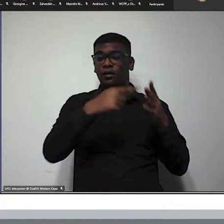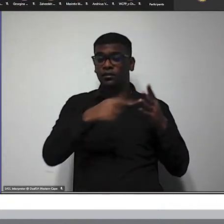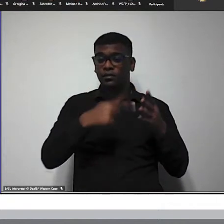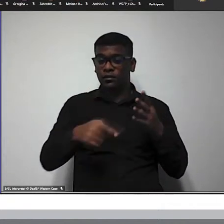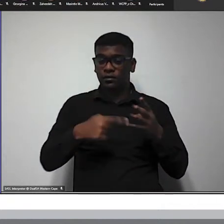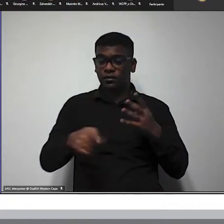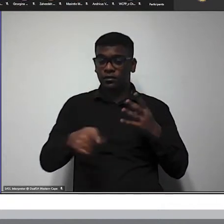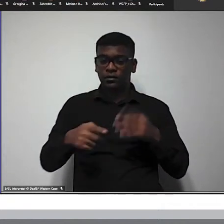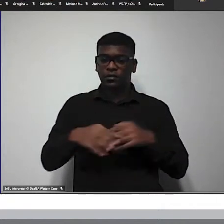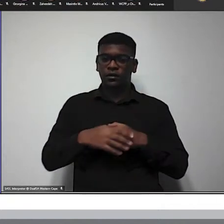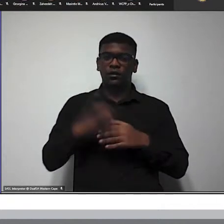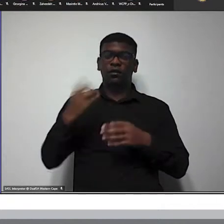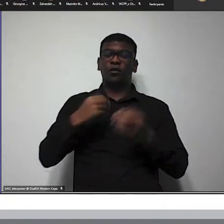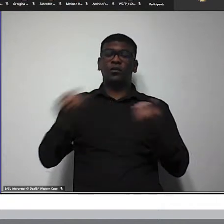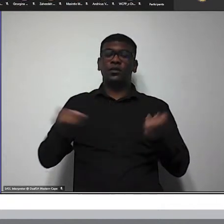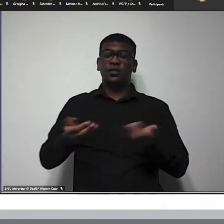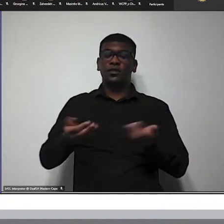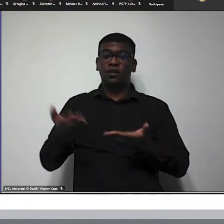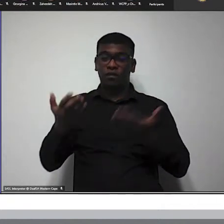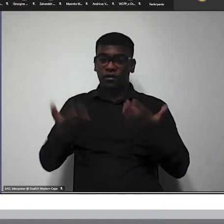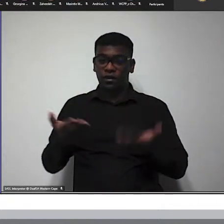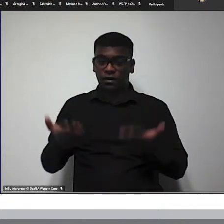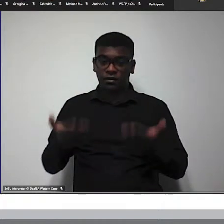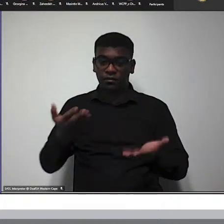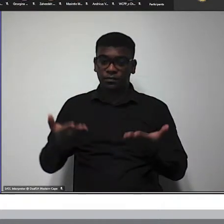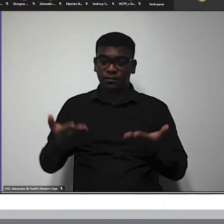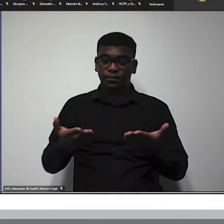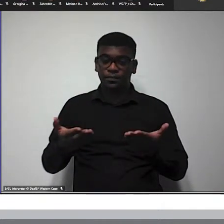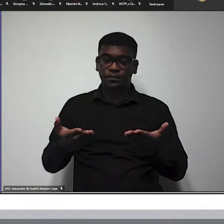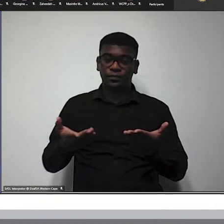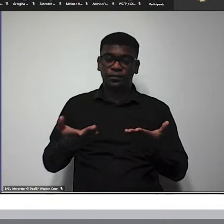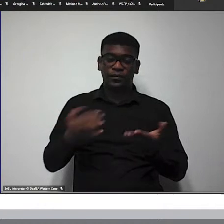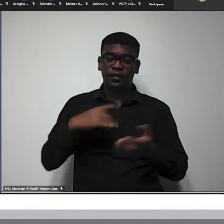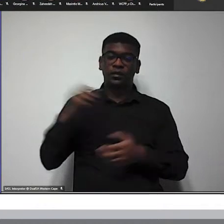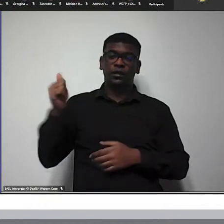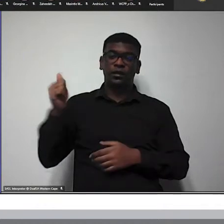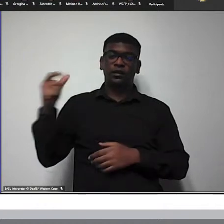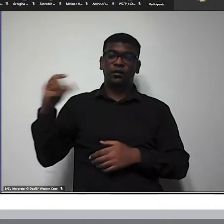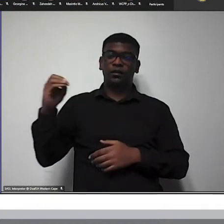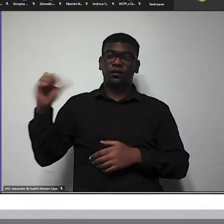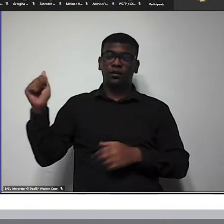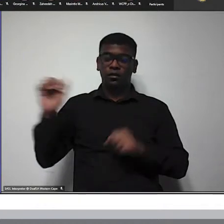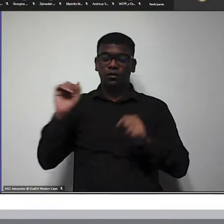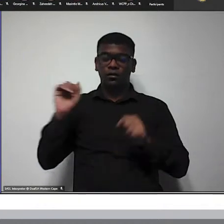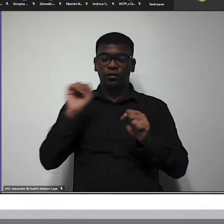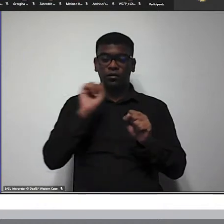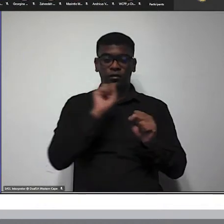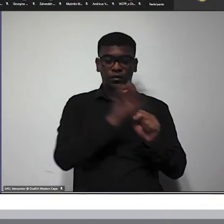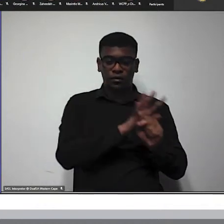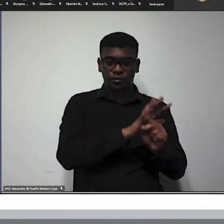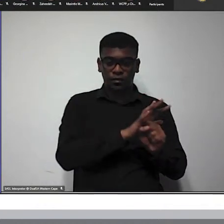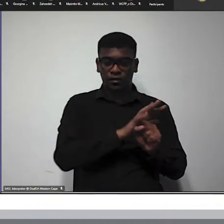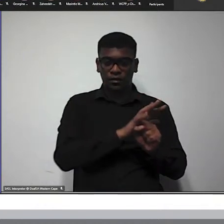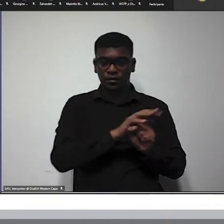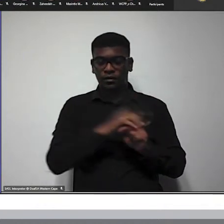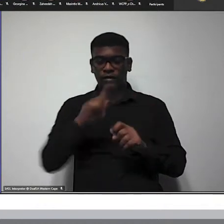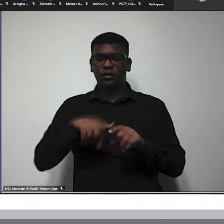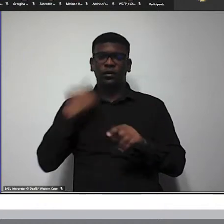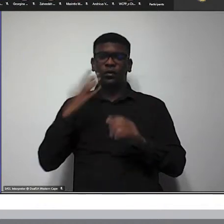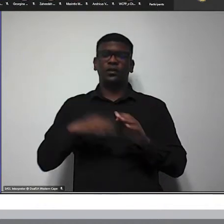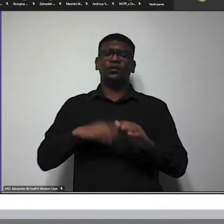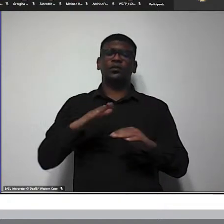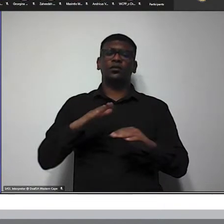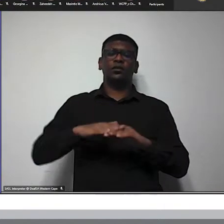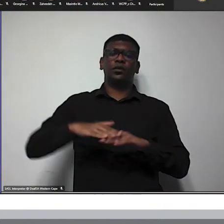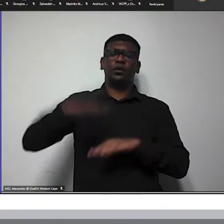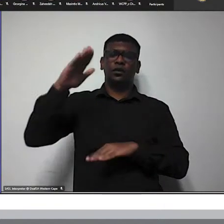the survey that Karen mentioned in terms of the AGOA impacts. But if we want to increase the awareness in terms of